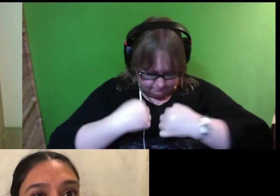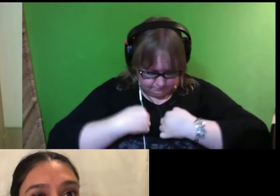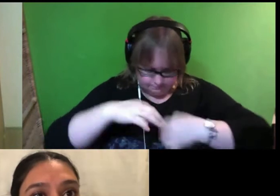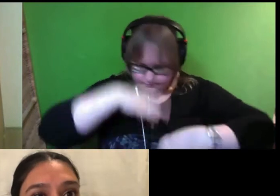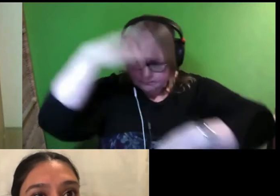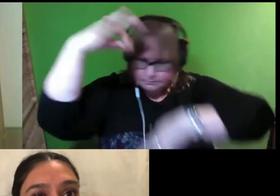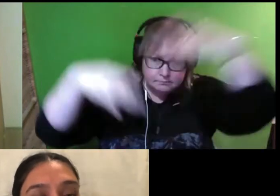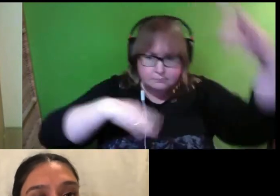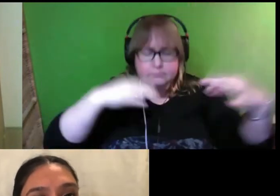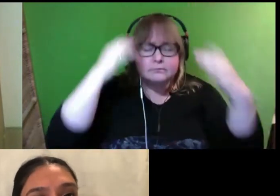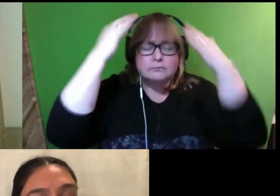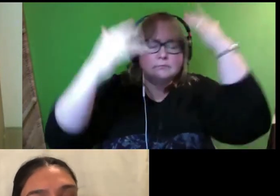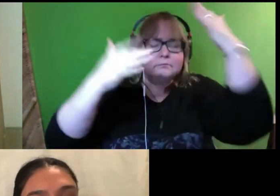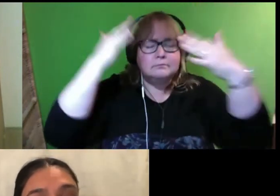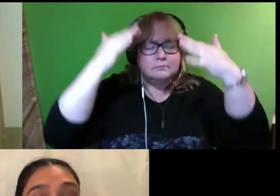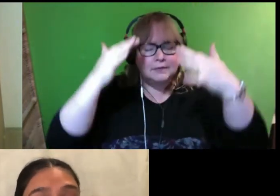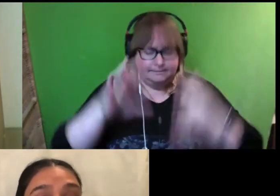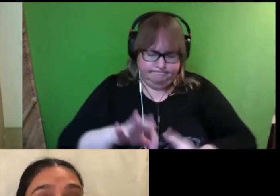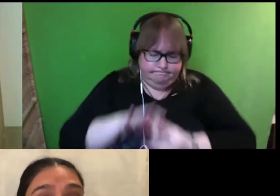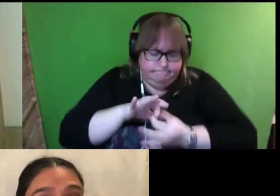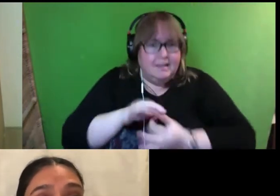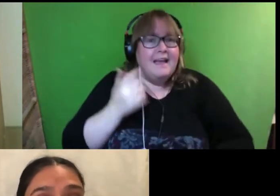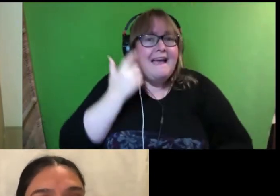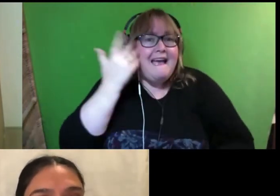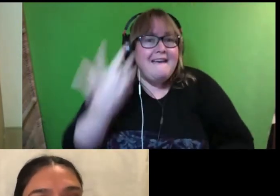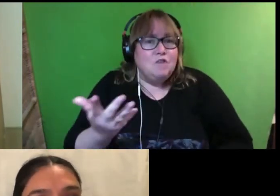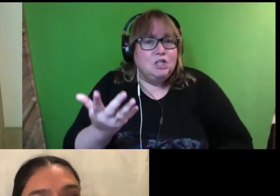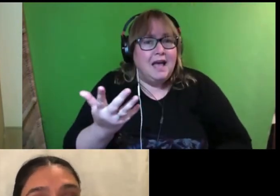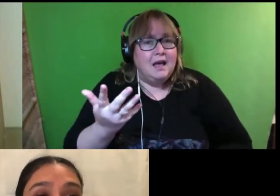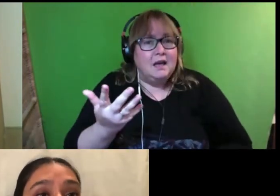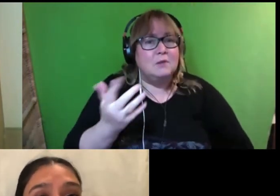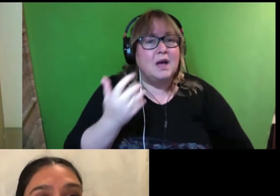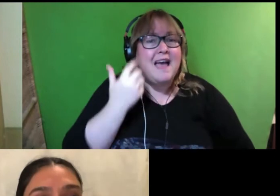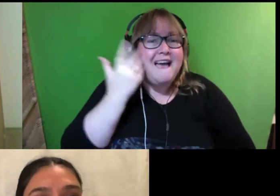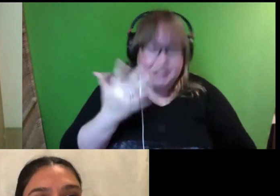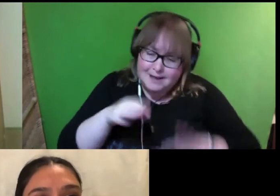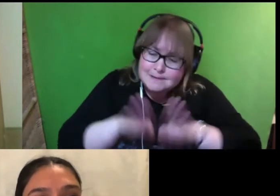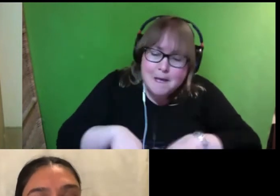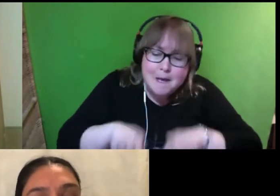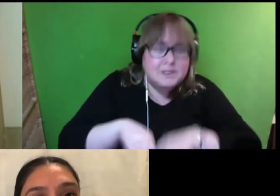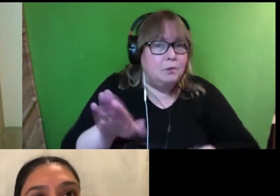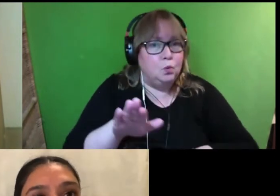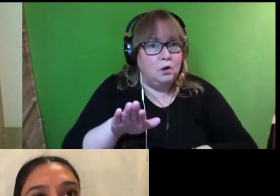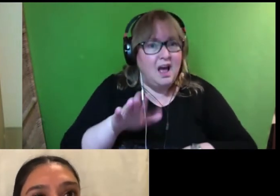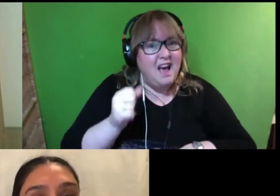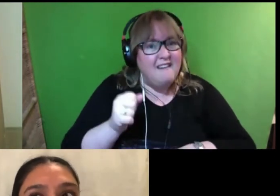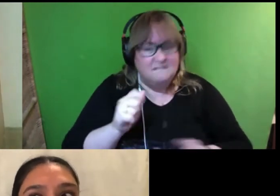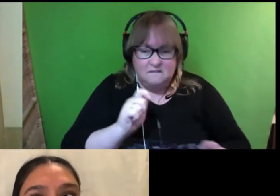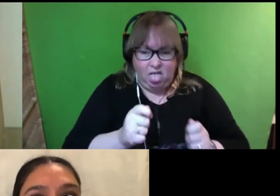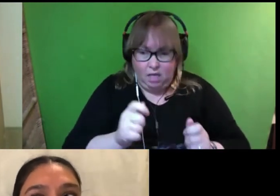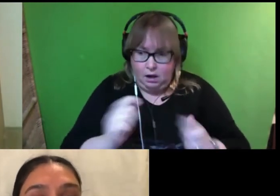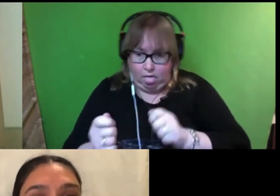root myself in, and how every day is changing, and to be responsive to something like